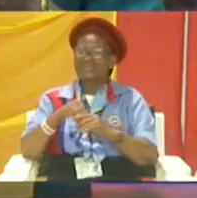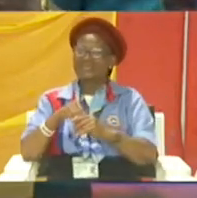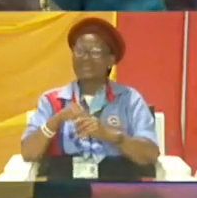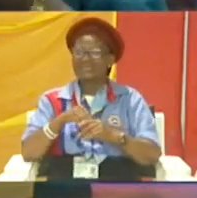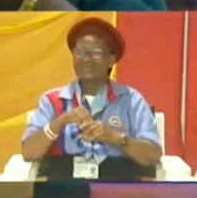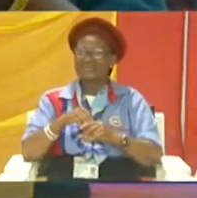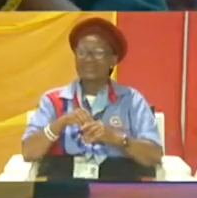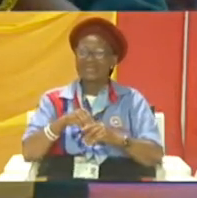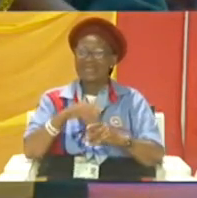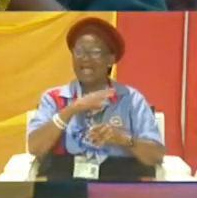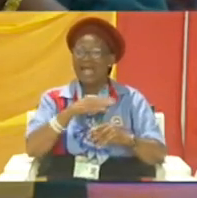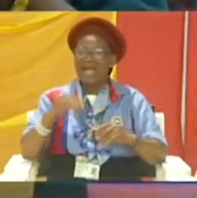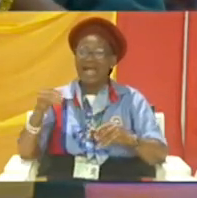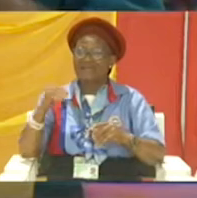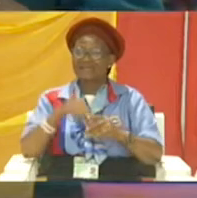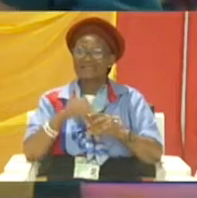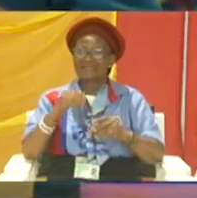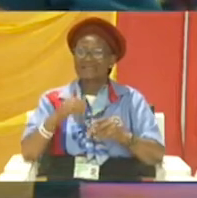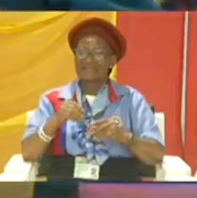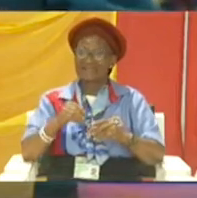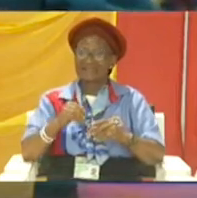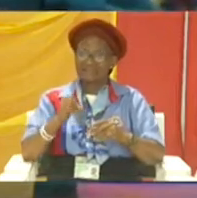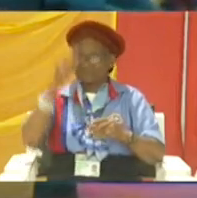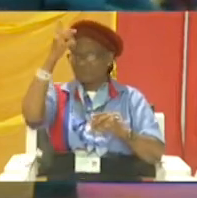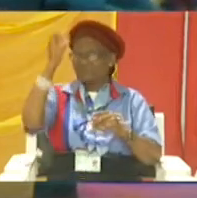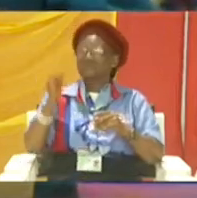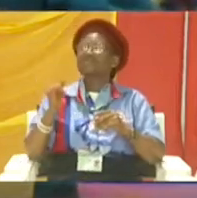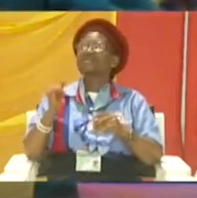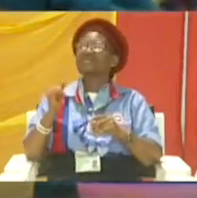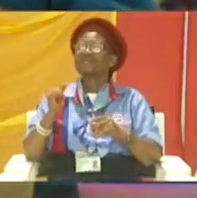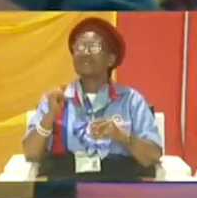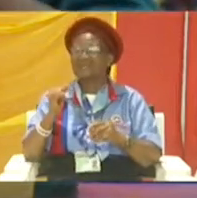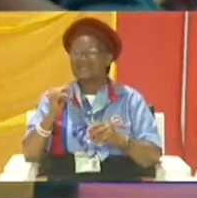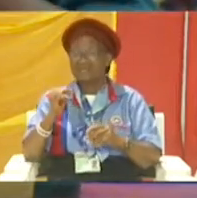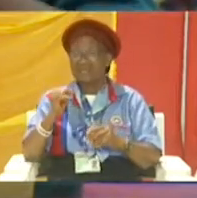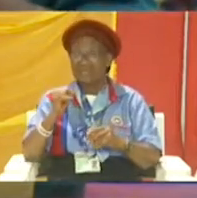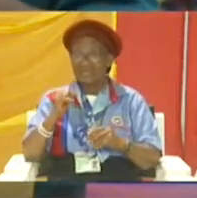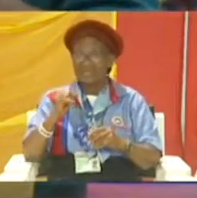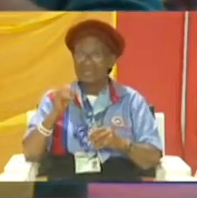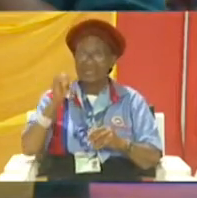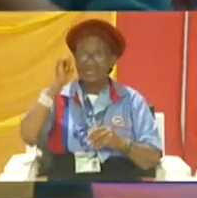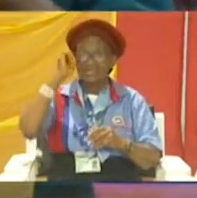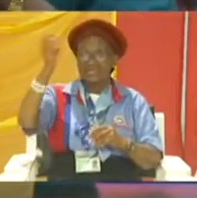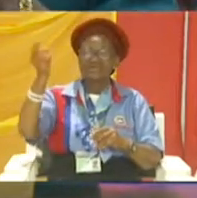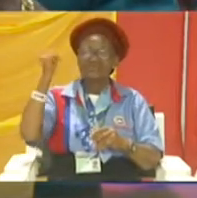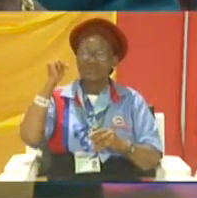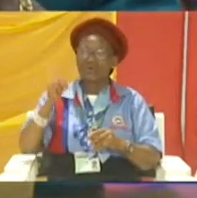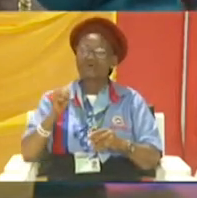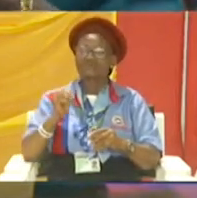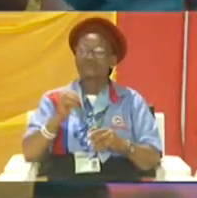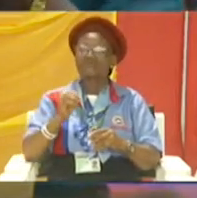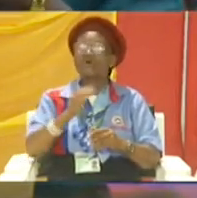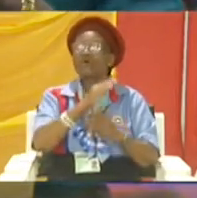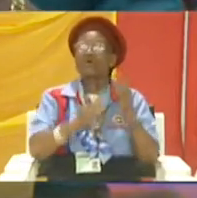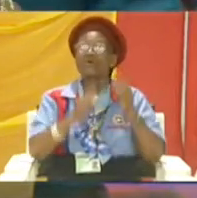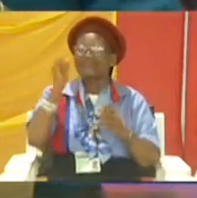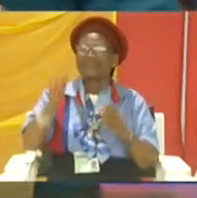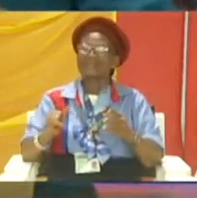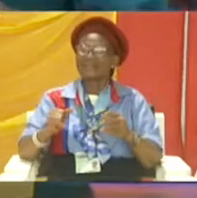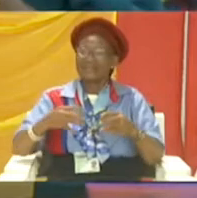the twinkling of an eye, he was completely whole